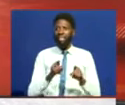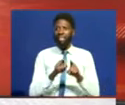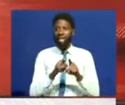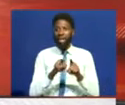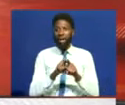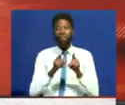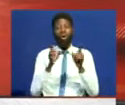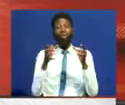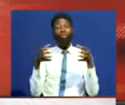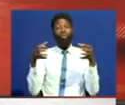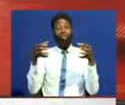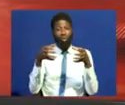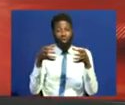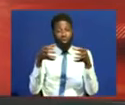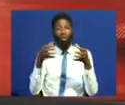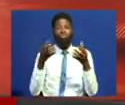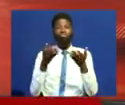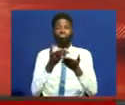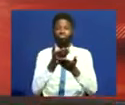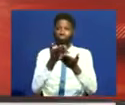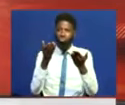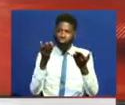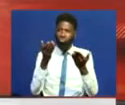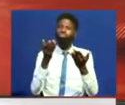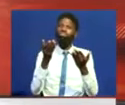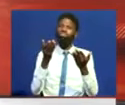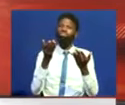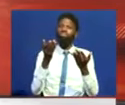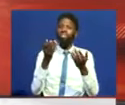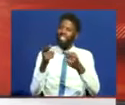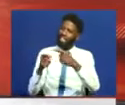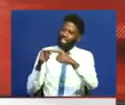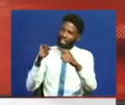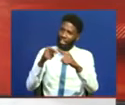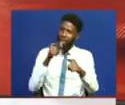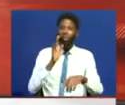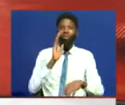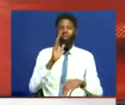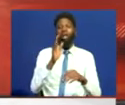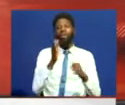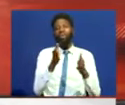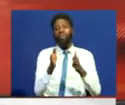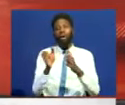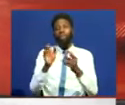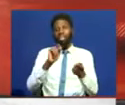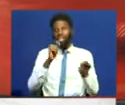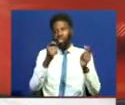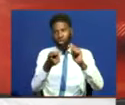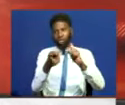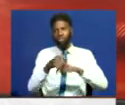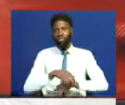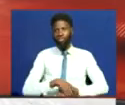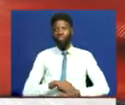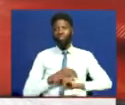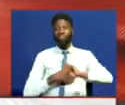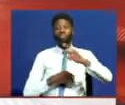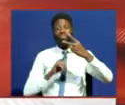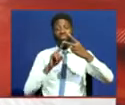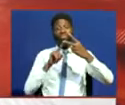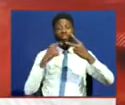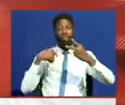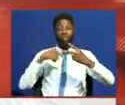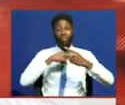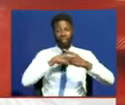is one of the areas. Now, what else are we missing? Public education. I think I like